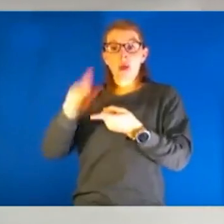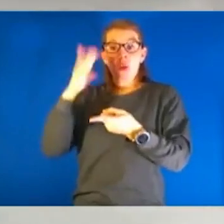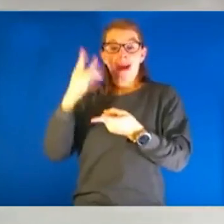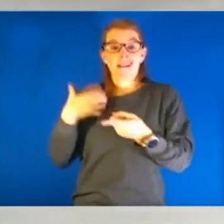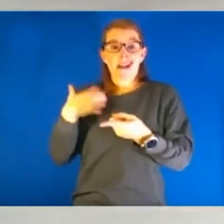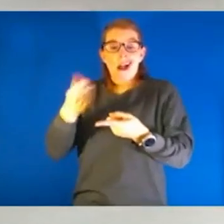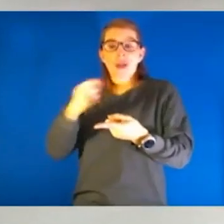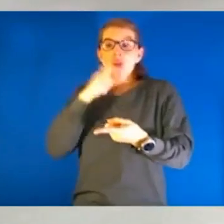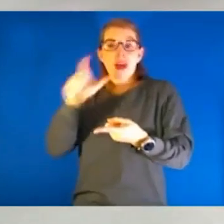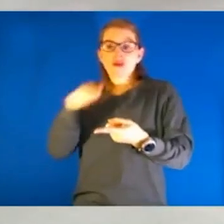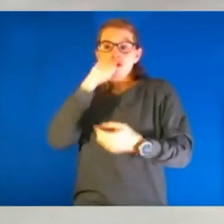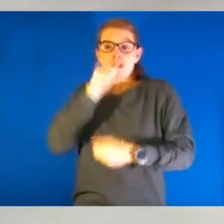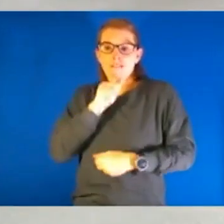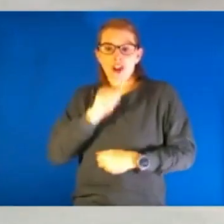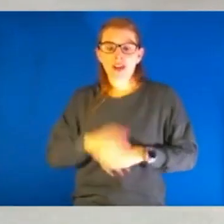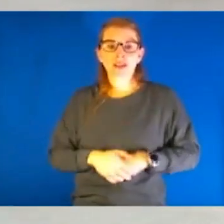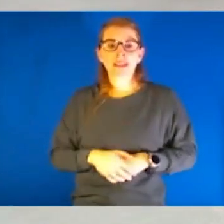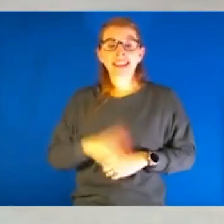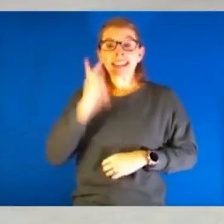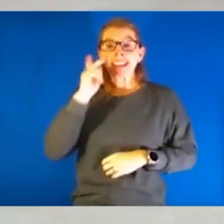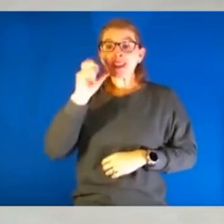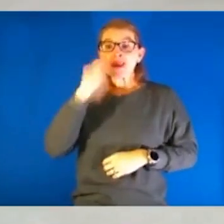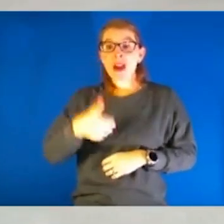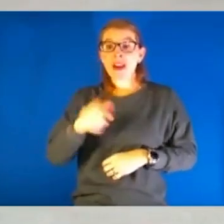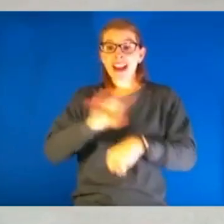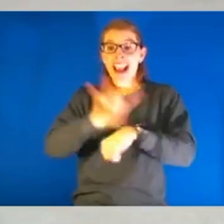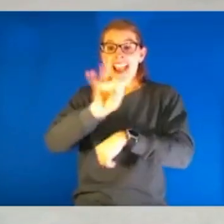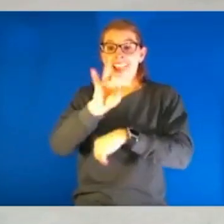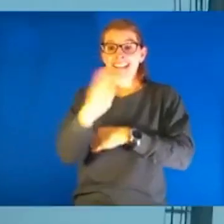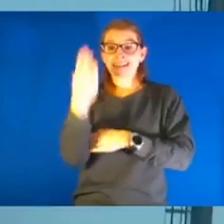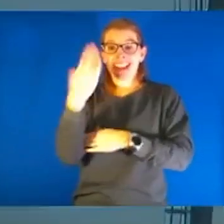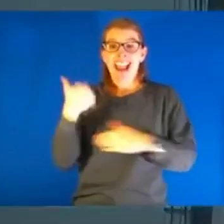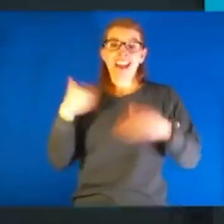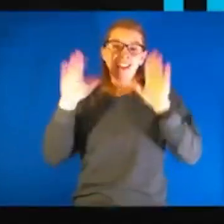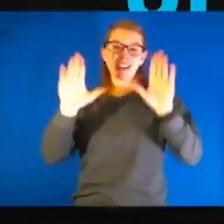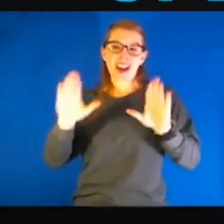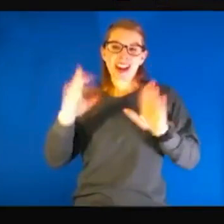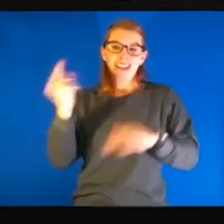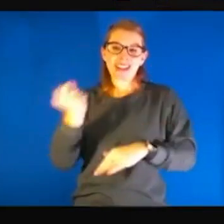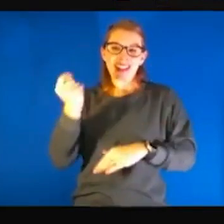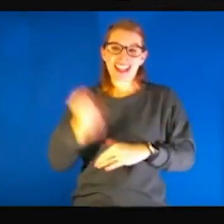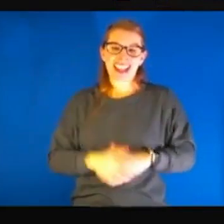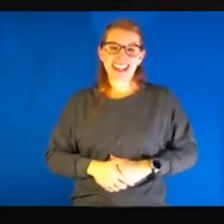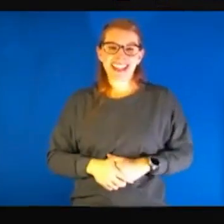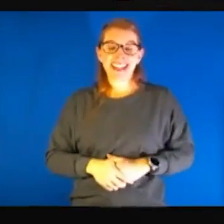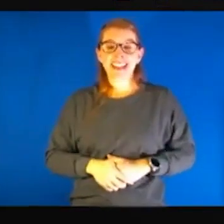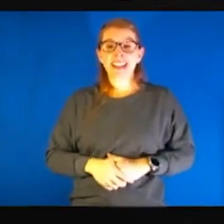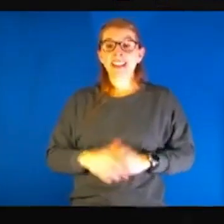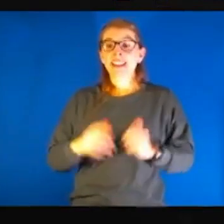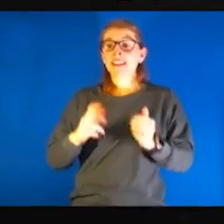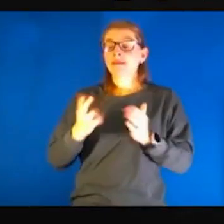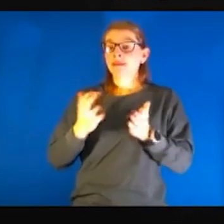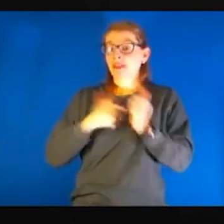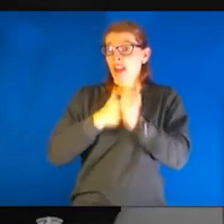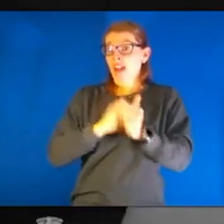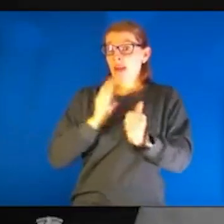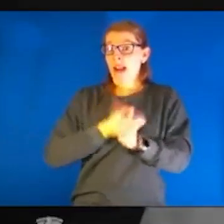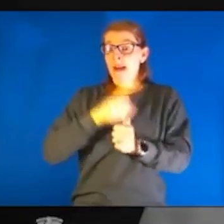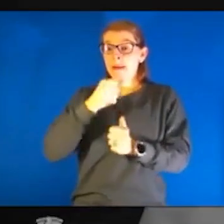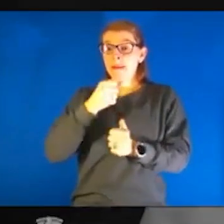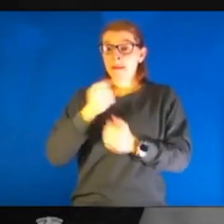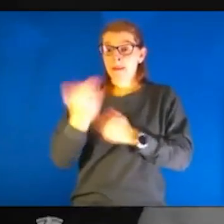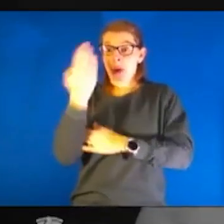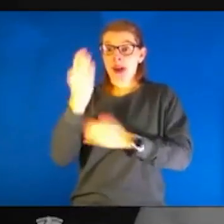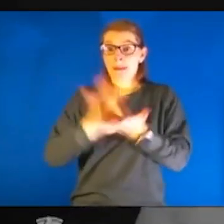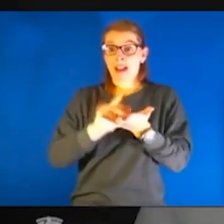suffer. So we'll see you tomorrow at 8 a.m. Everyone, have a great Tuesday. Subscribe to our morning medical update and open